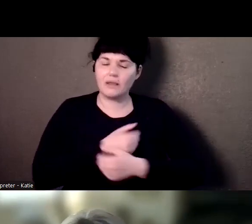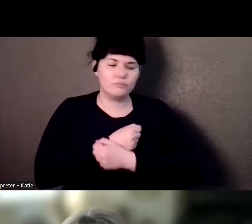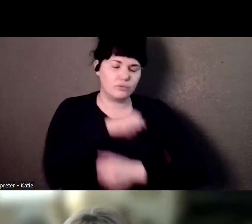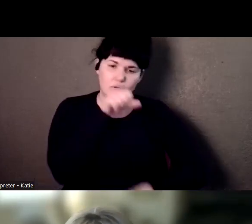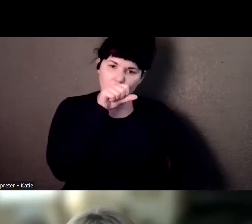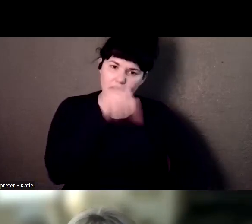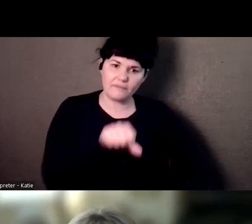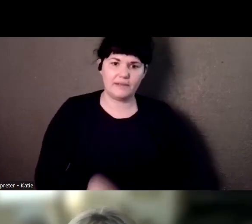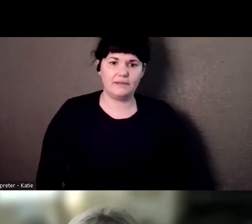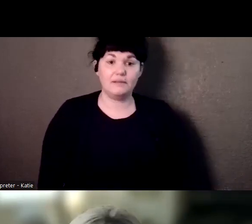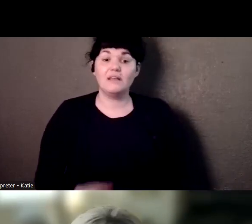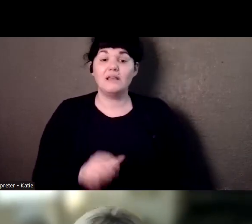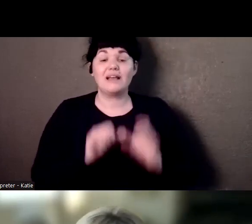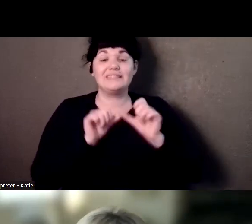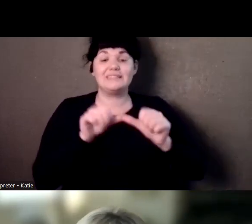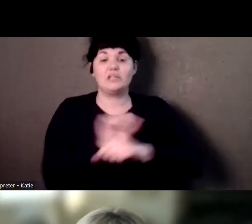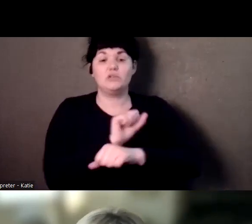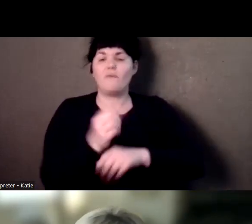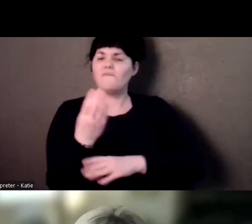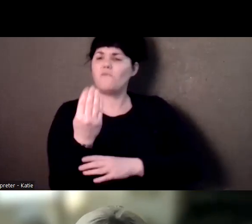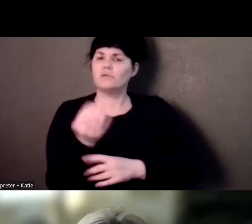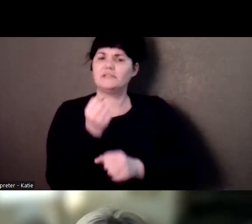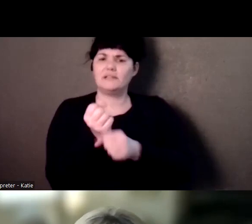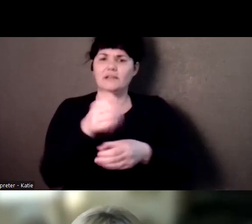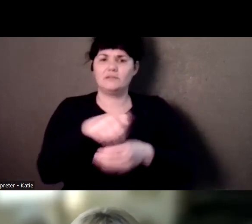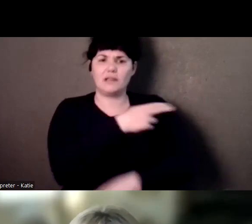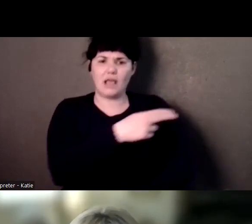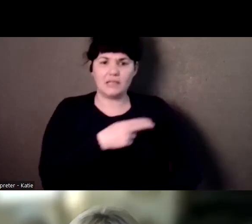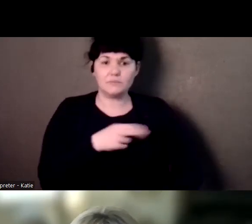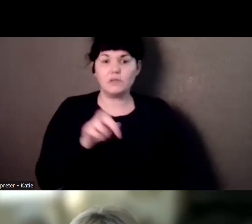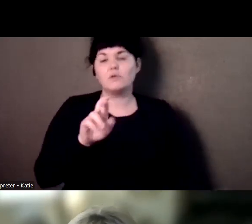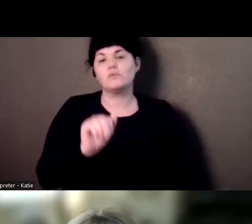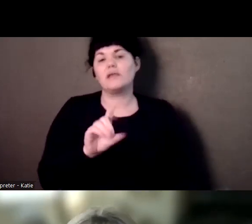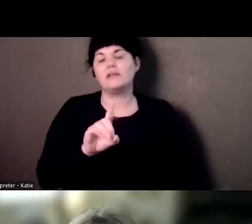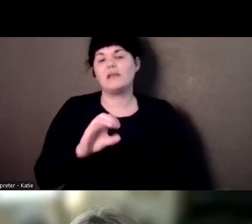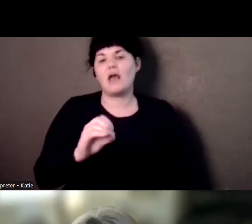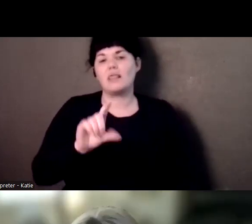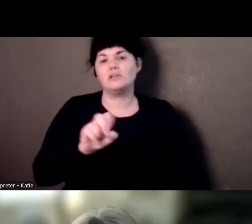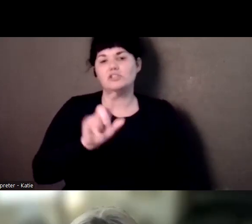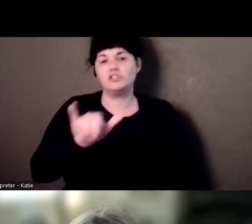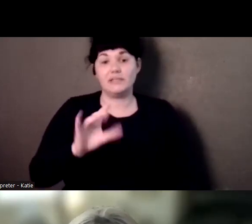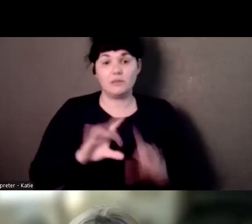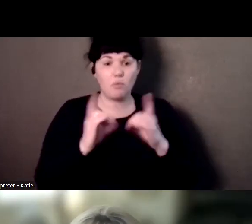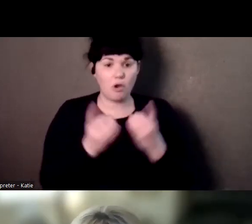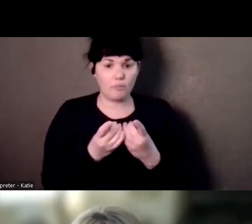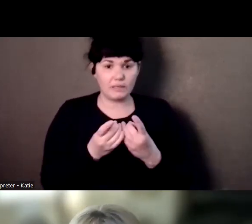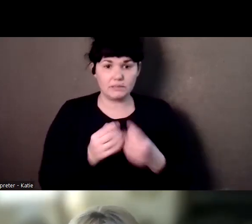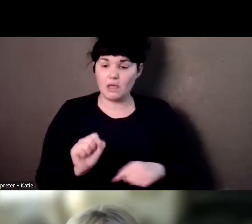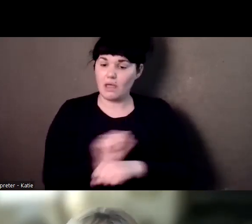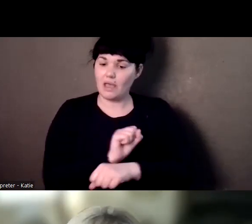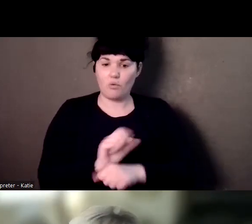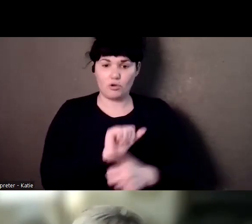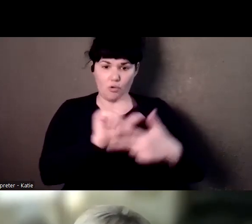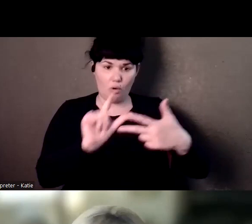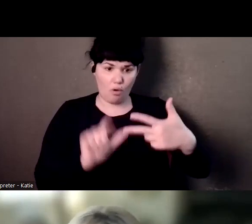14 years, I worked in hospital radiology departments, and I worked all 3 shifts.